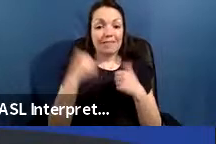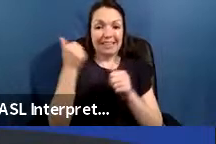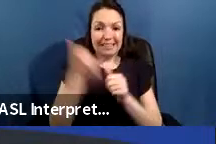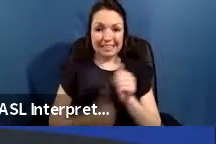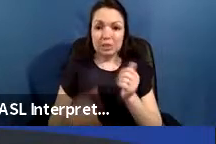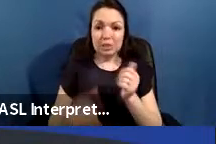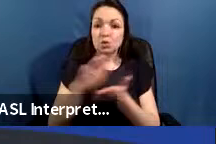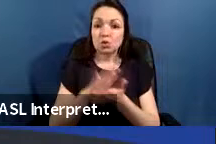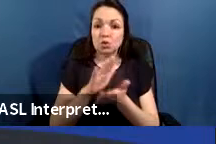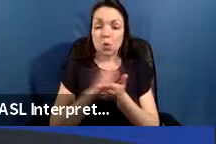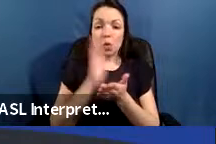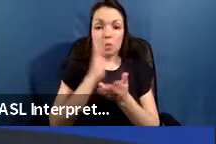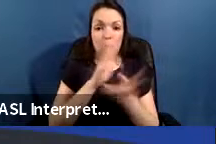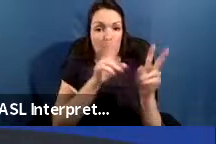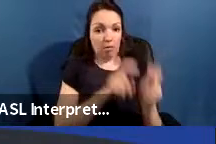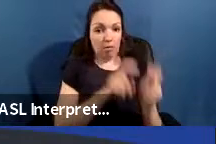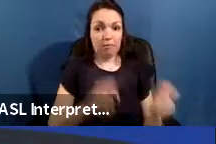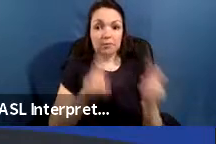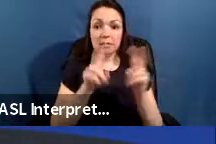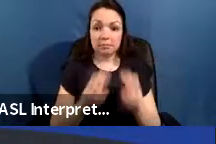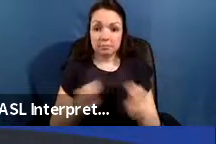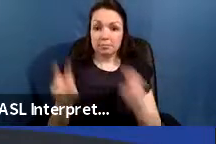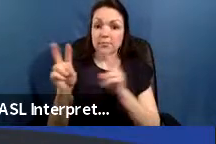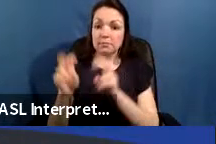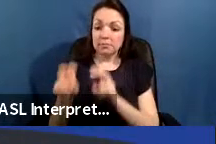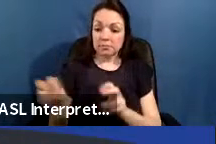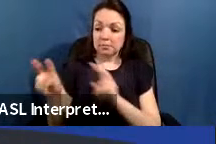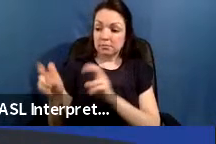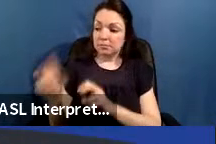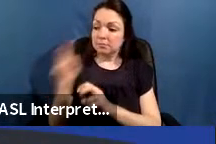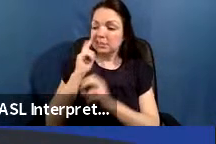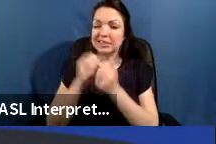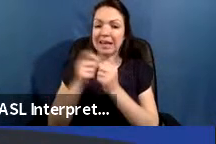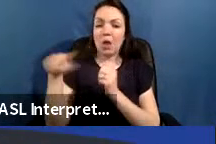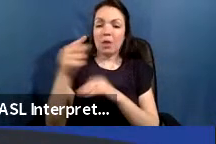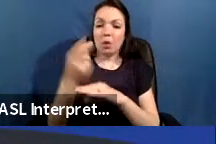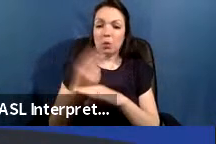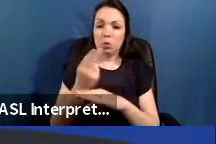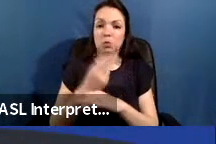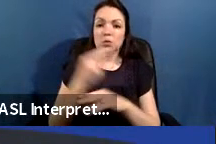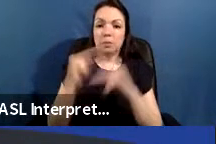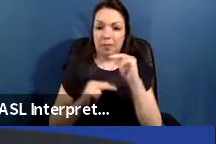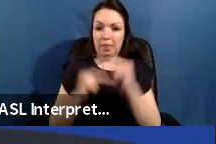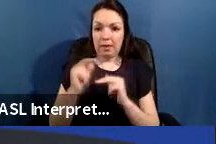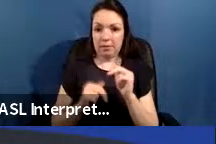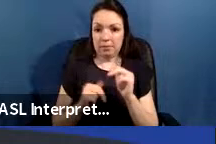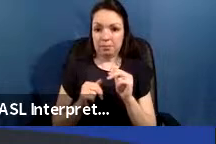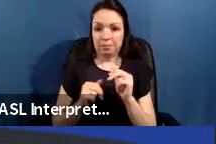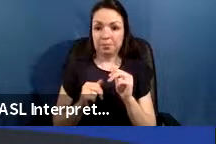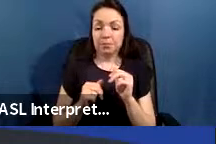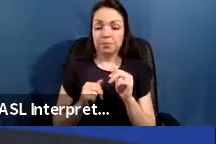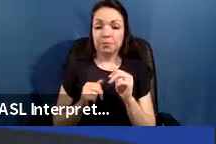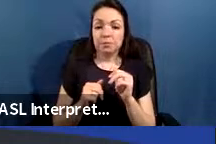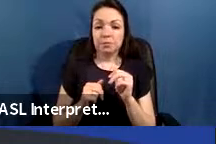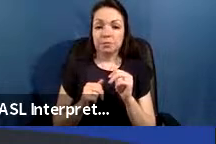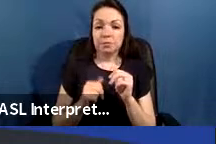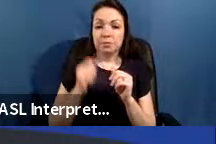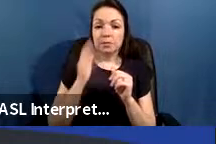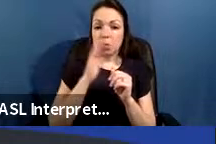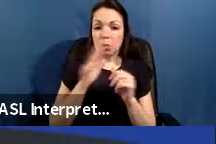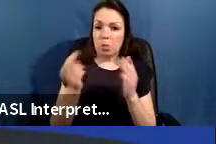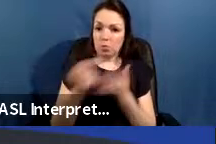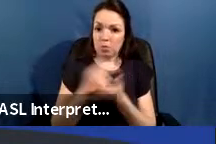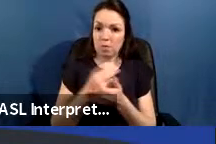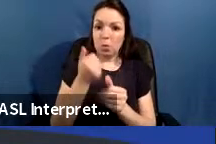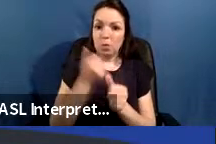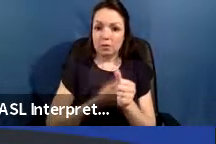to review how schools are utilizing these modular buildings. CPS will review each campus for the following